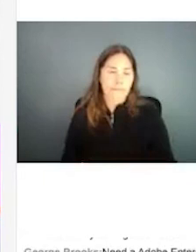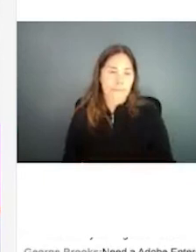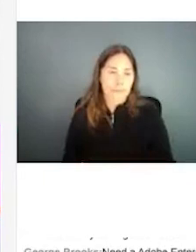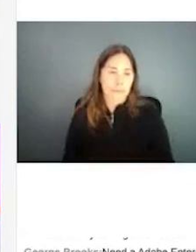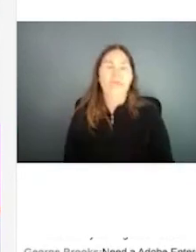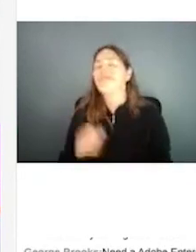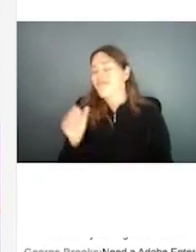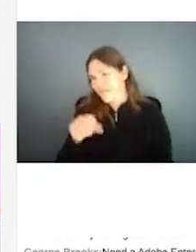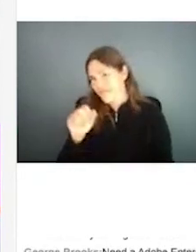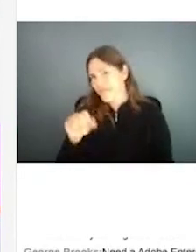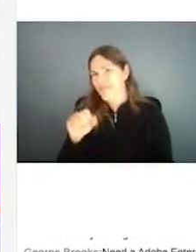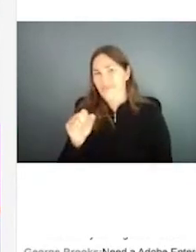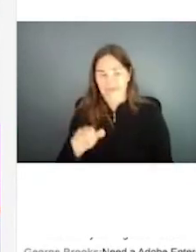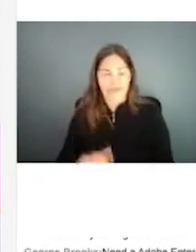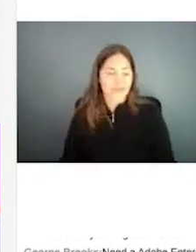Yeah.